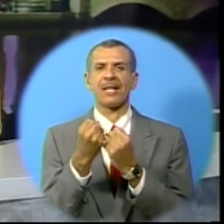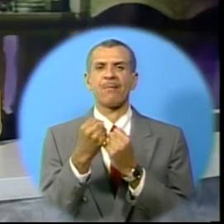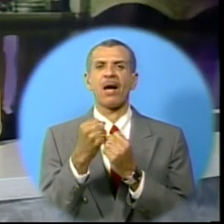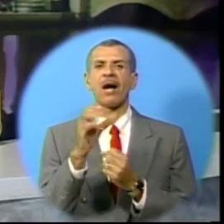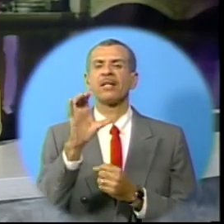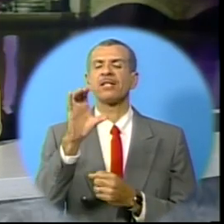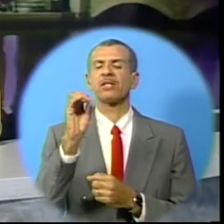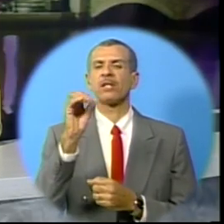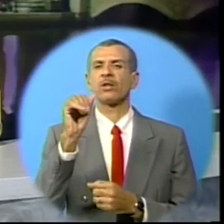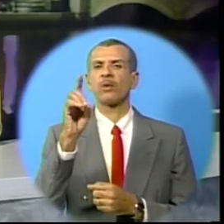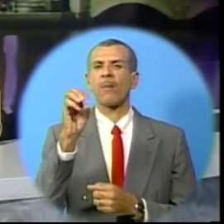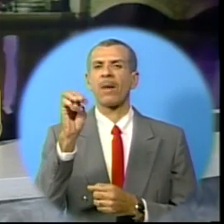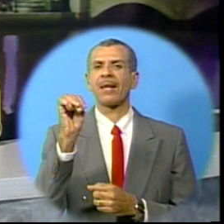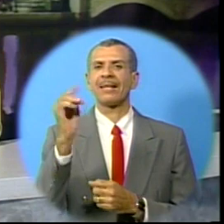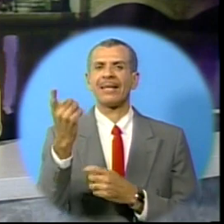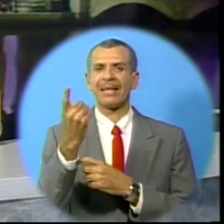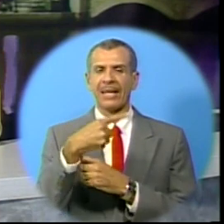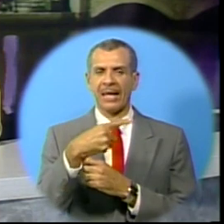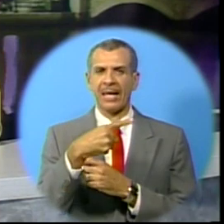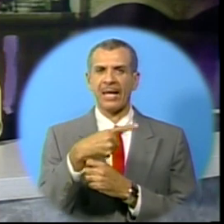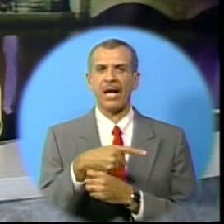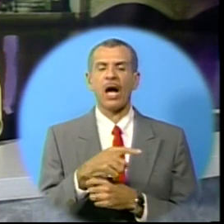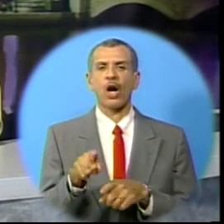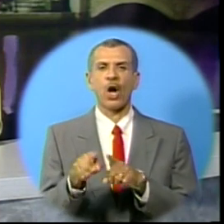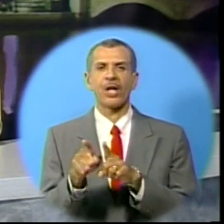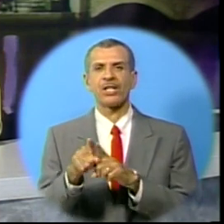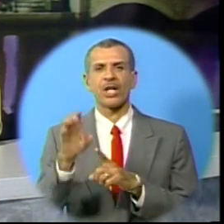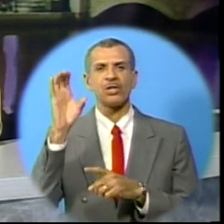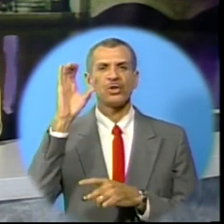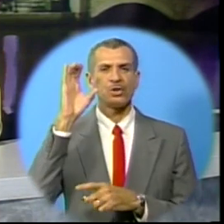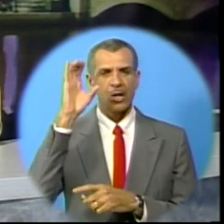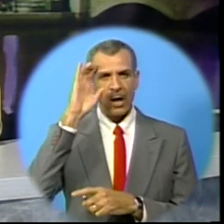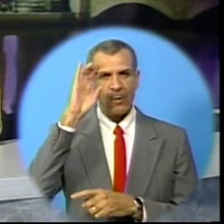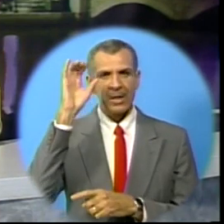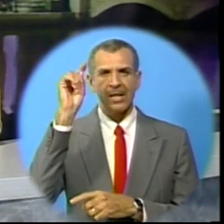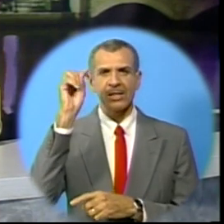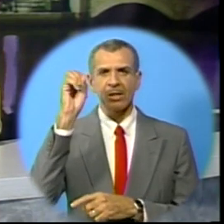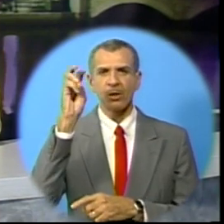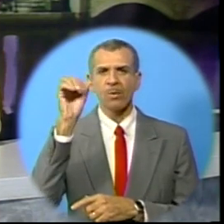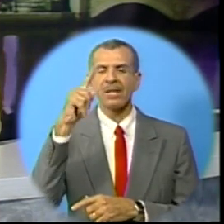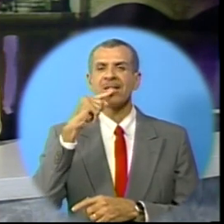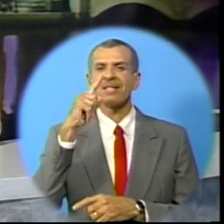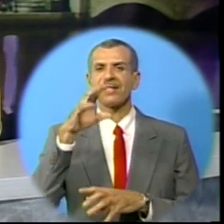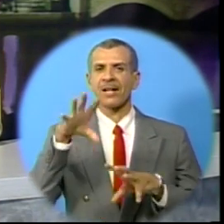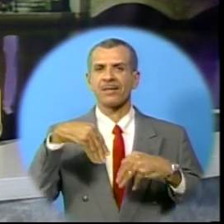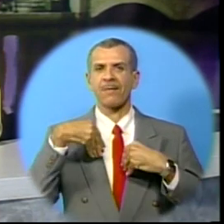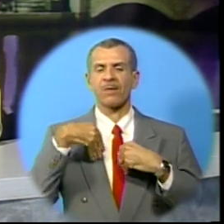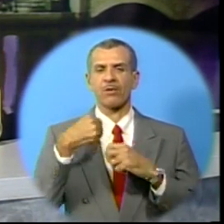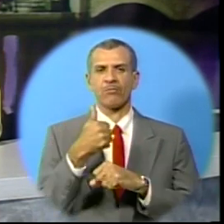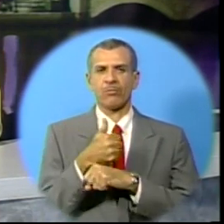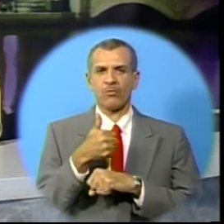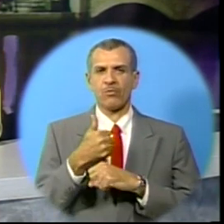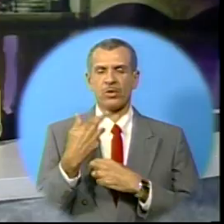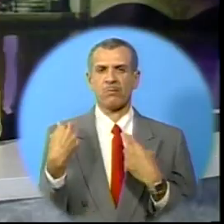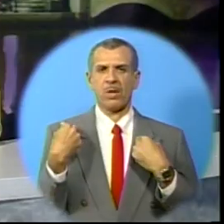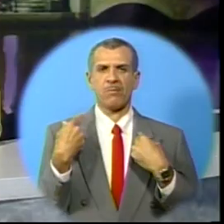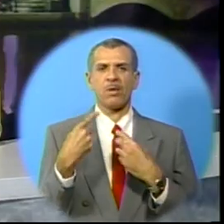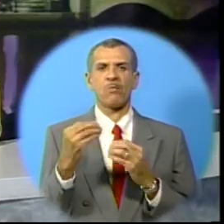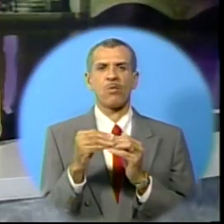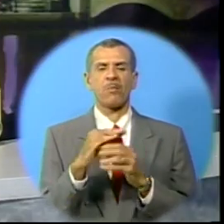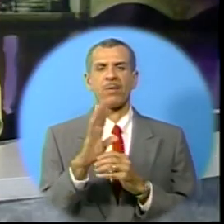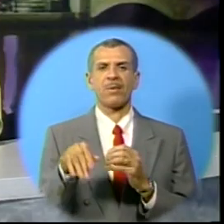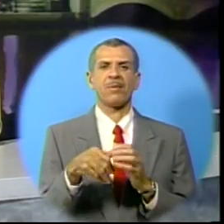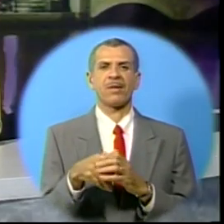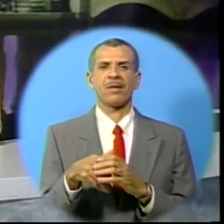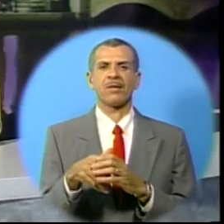Barbados Association of Masqueraders, Chetwin Stewart. He told CBC News he's taken on the challenge of getting more people back into the